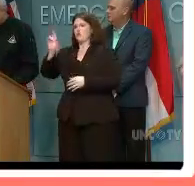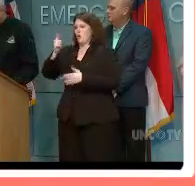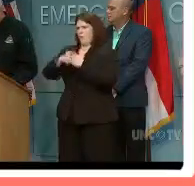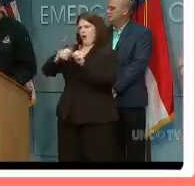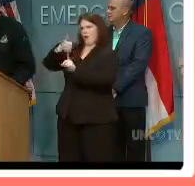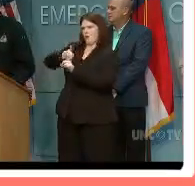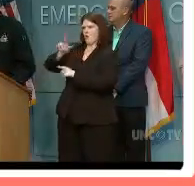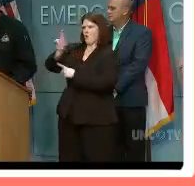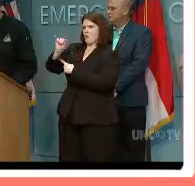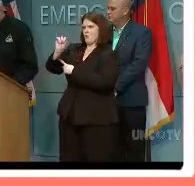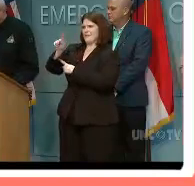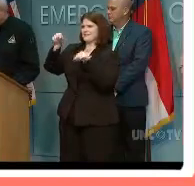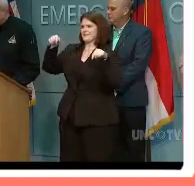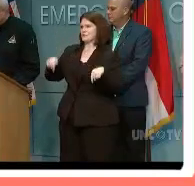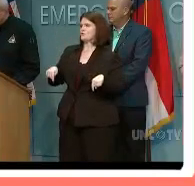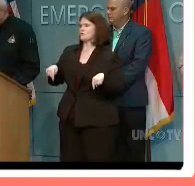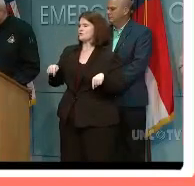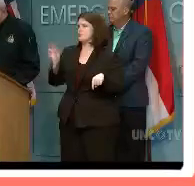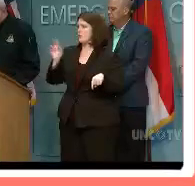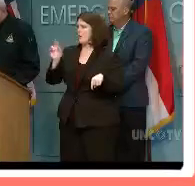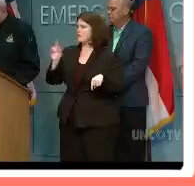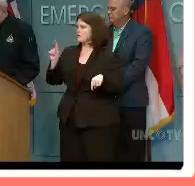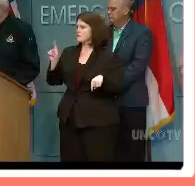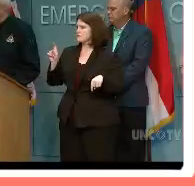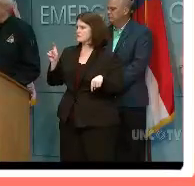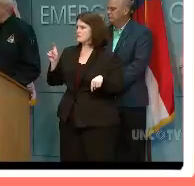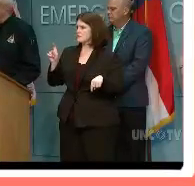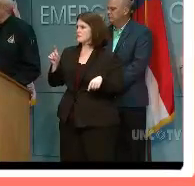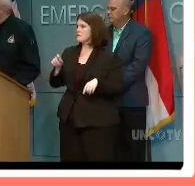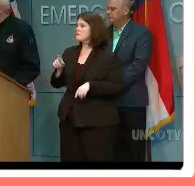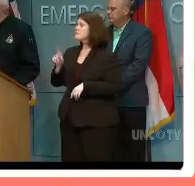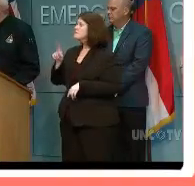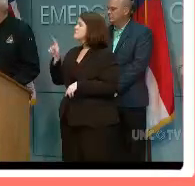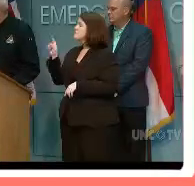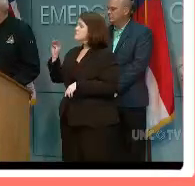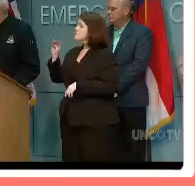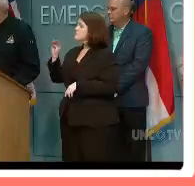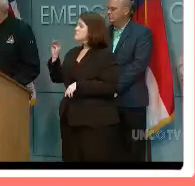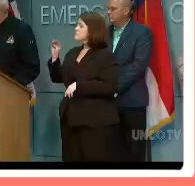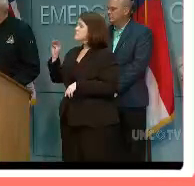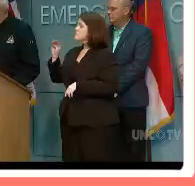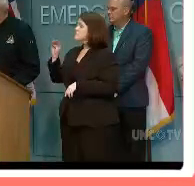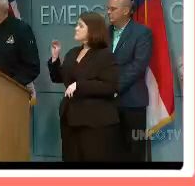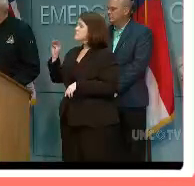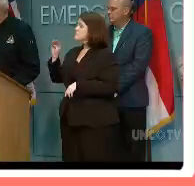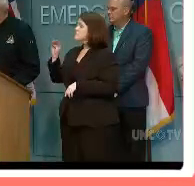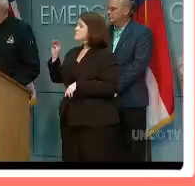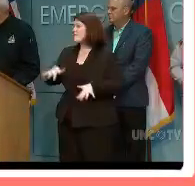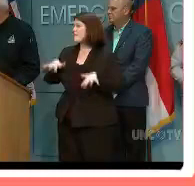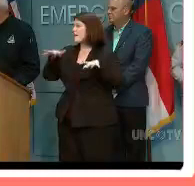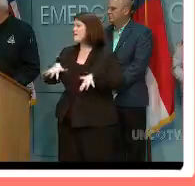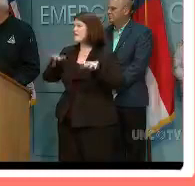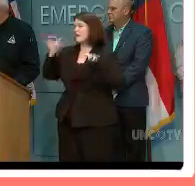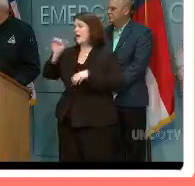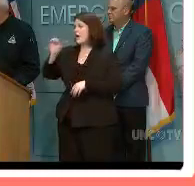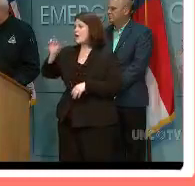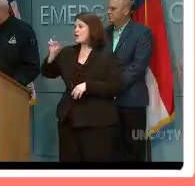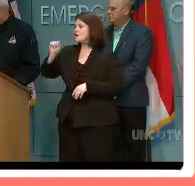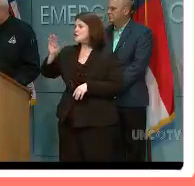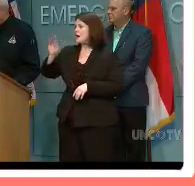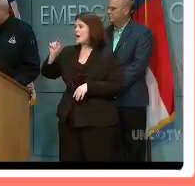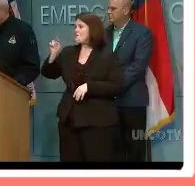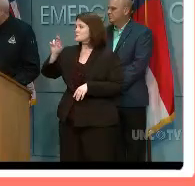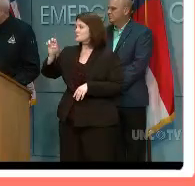area itself, and what's being done to mitigate it? So, as you know, it floods frequently here in Raleigh around places like